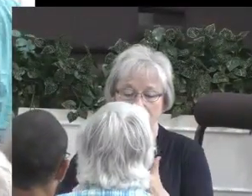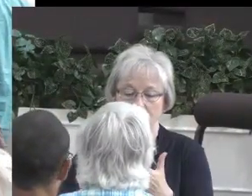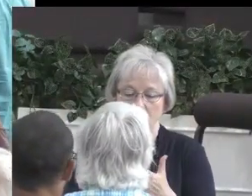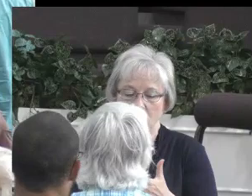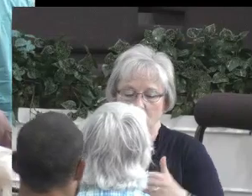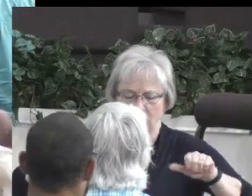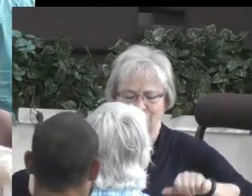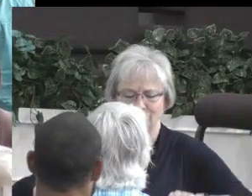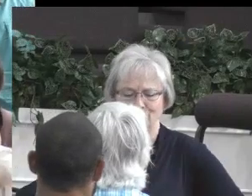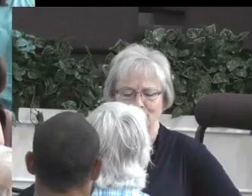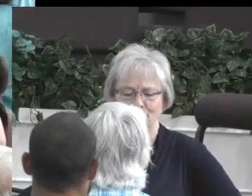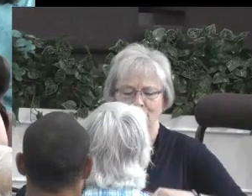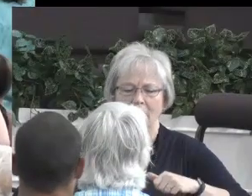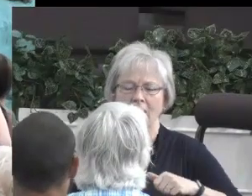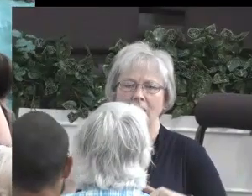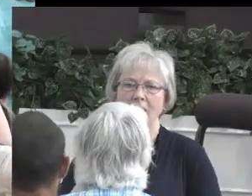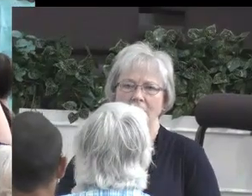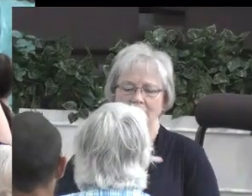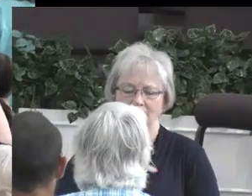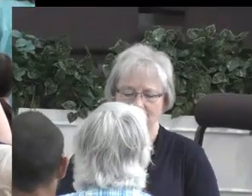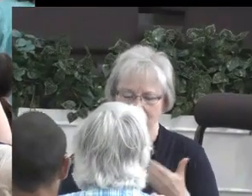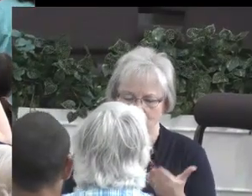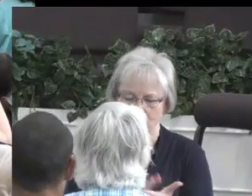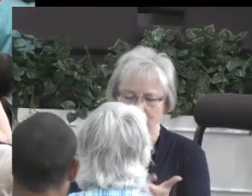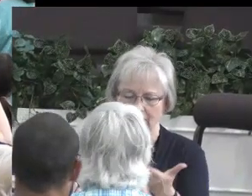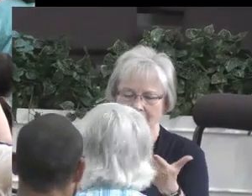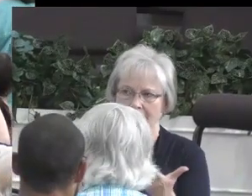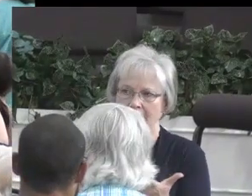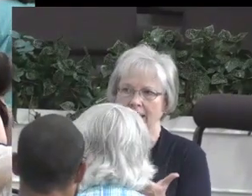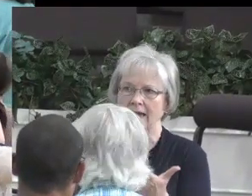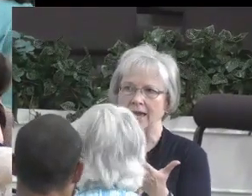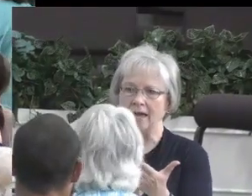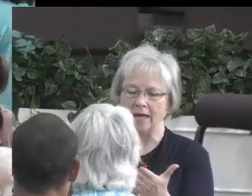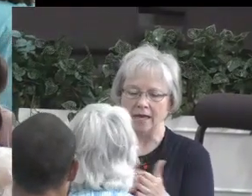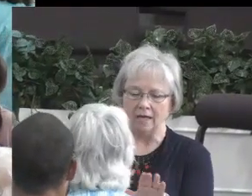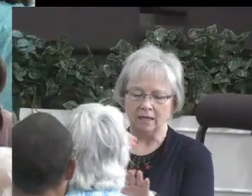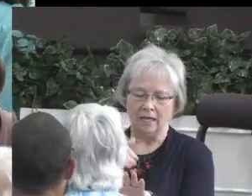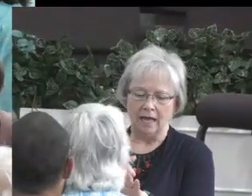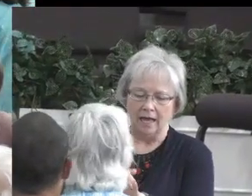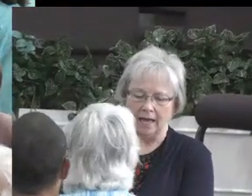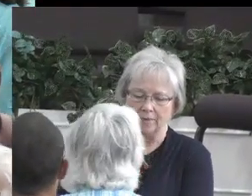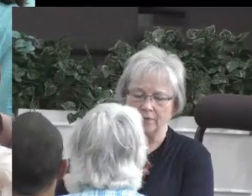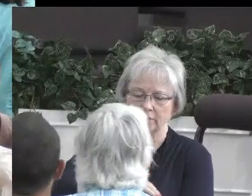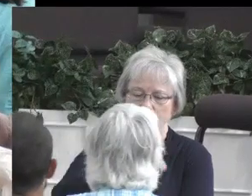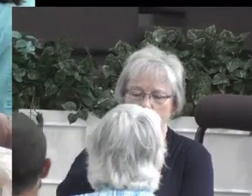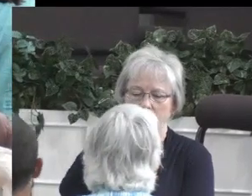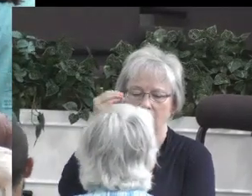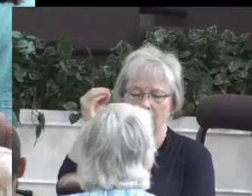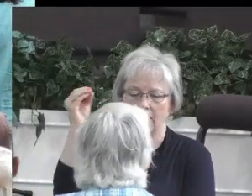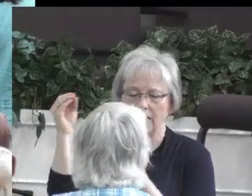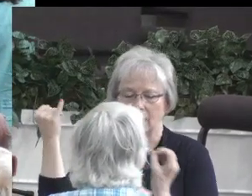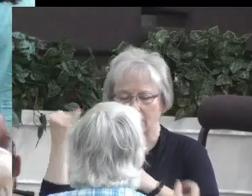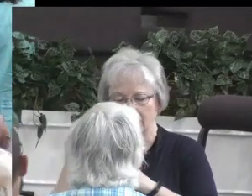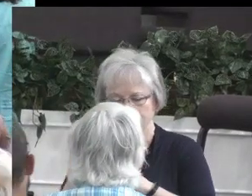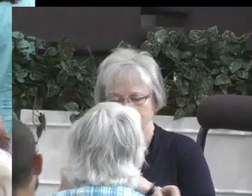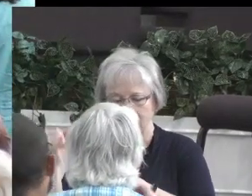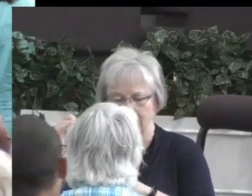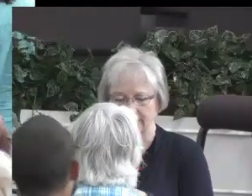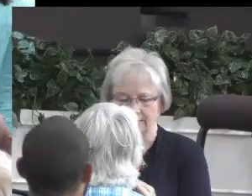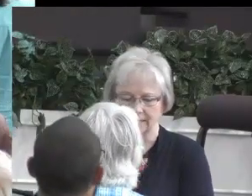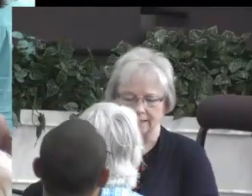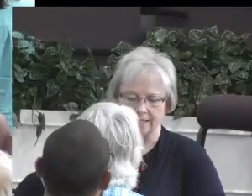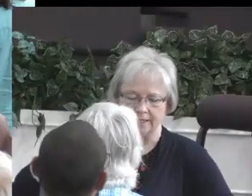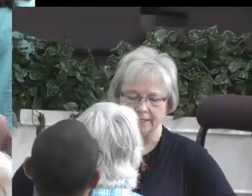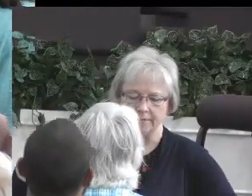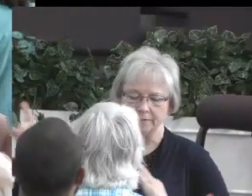light what so proudly we hailed at the twilight's light?